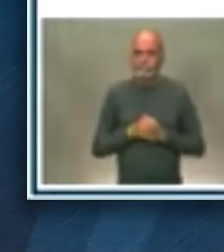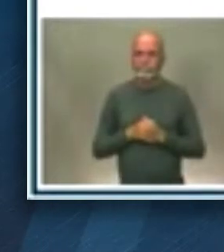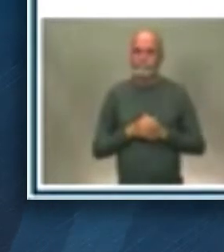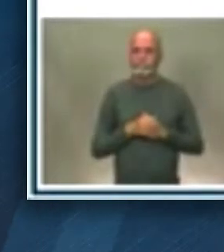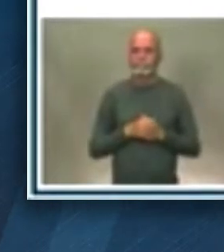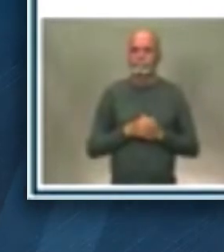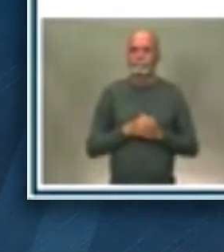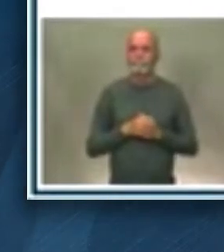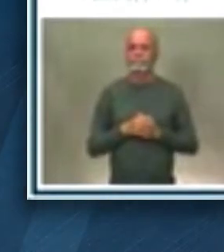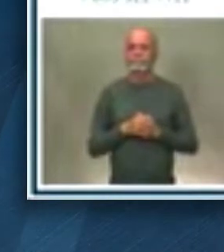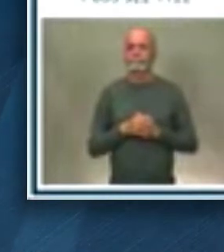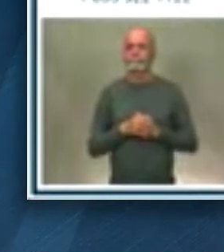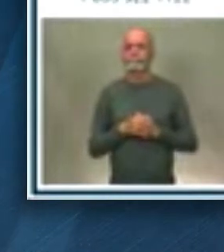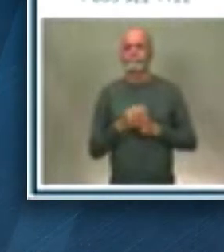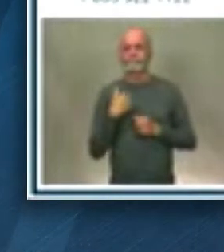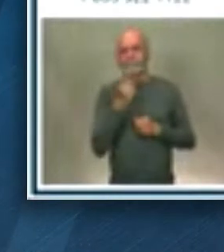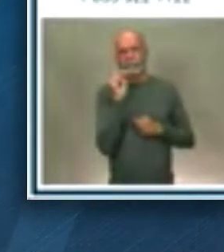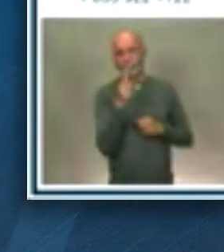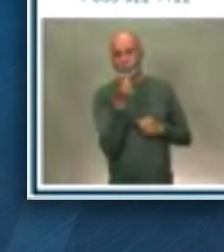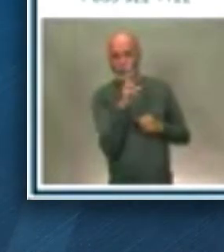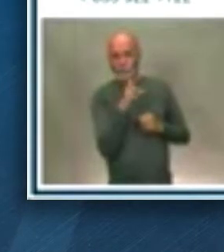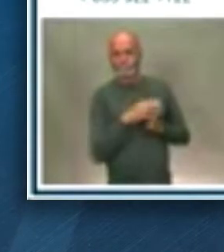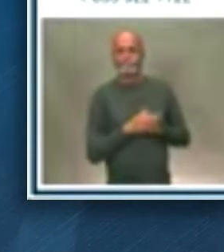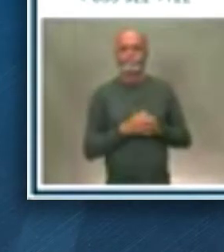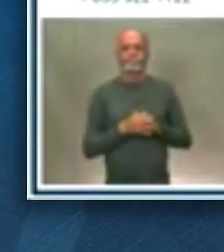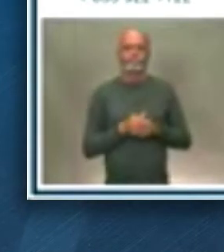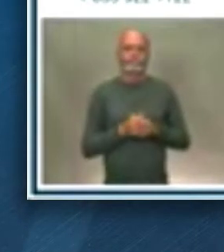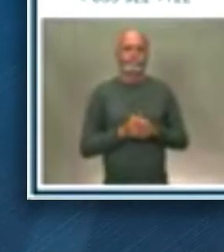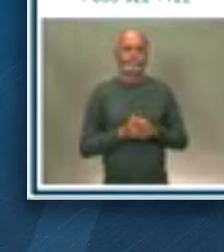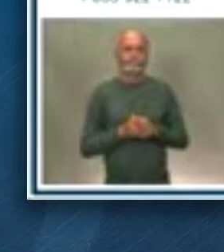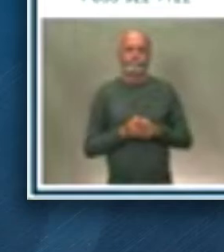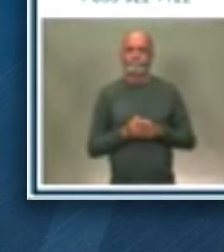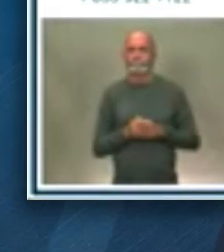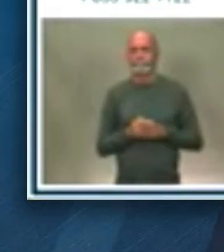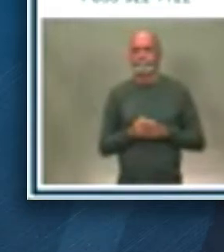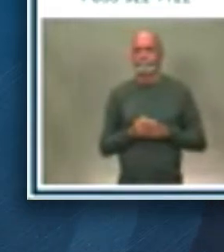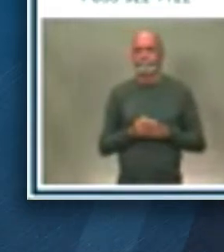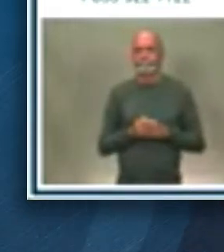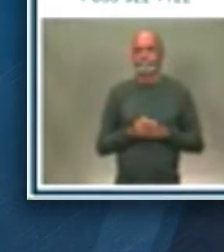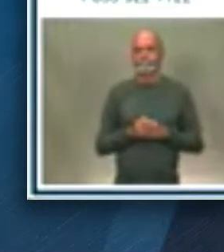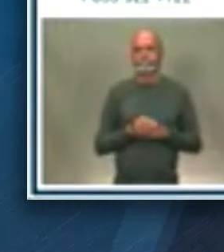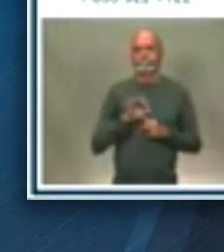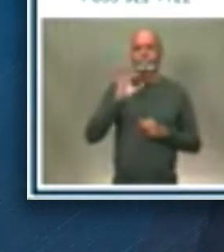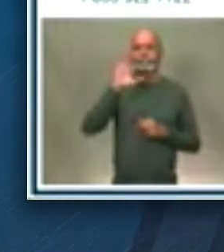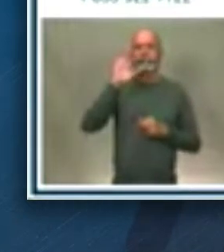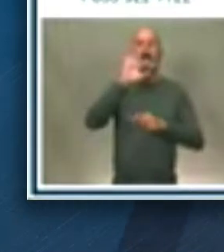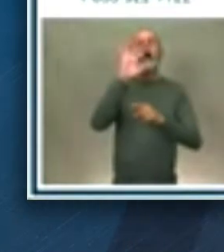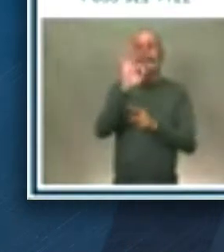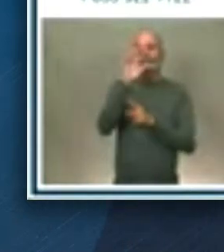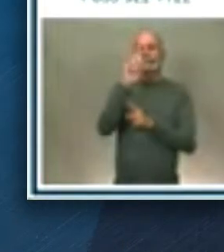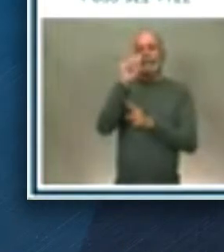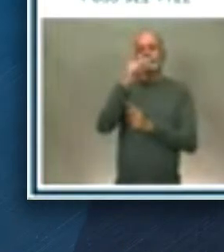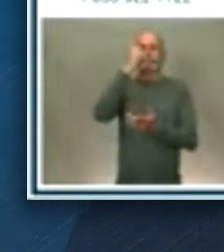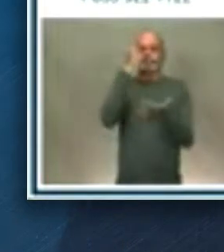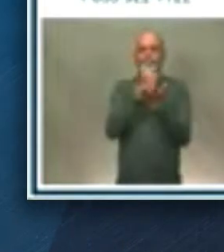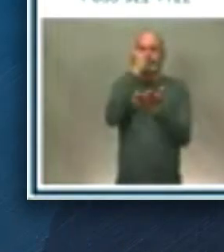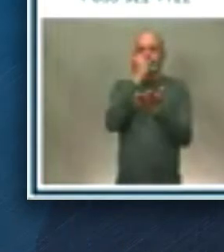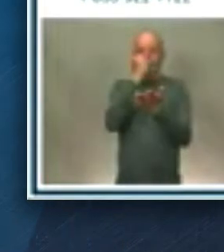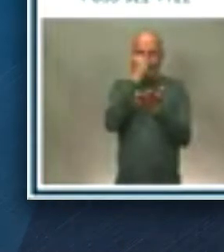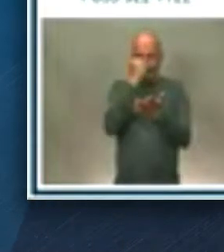Yes, I have a question for Dr. Strang. Today, the FDA gave full approval to the Pfizer